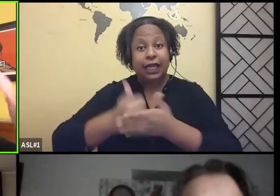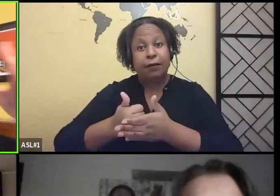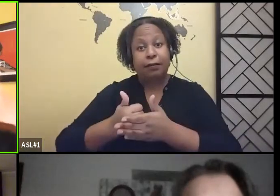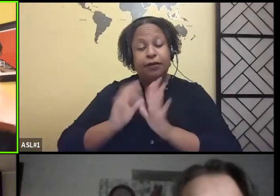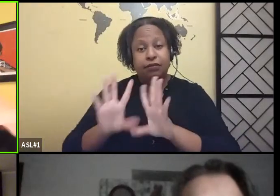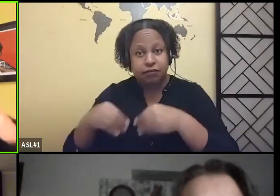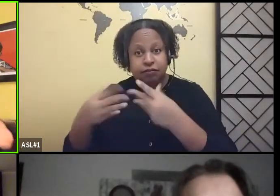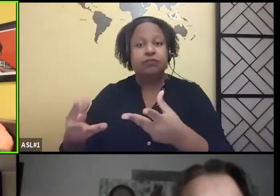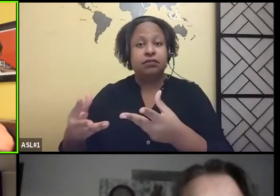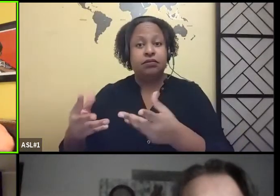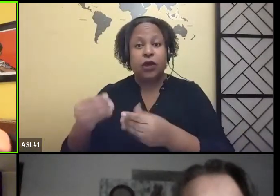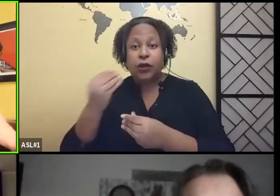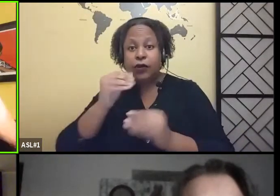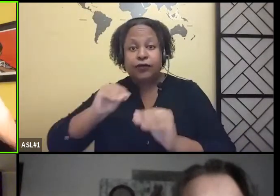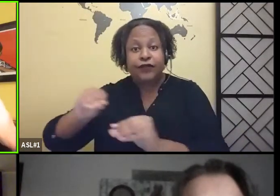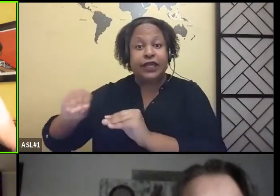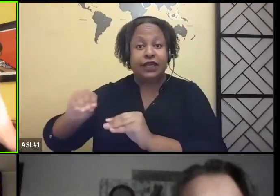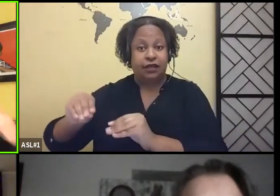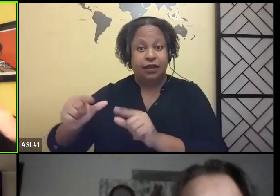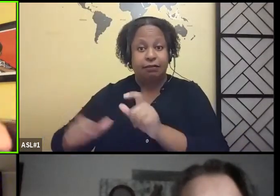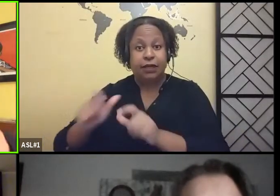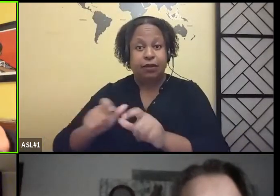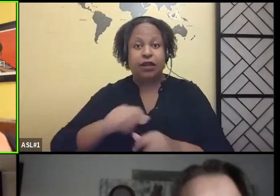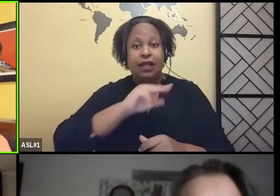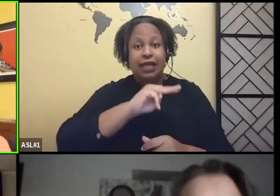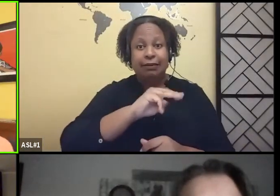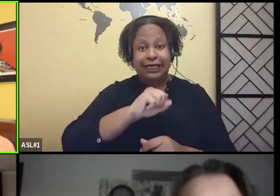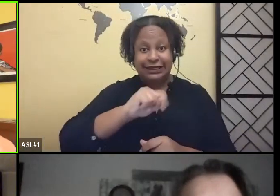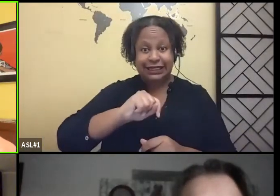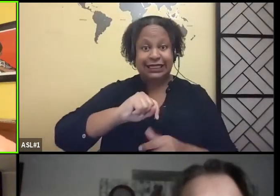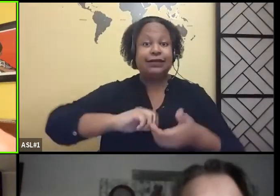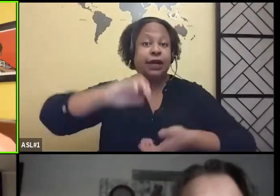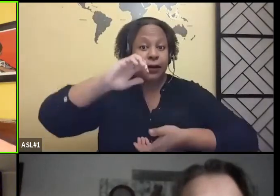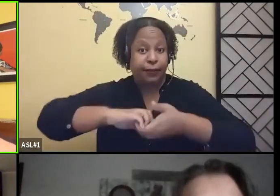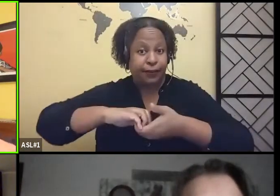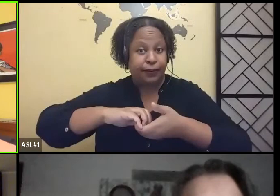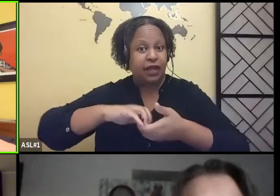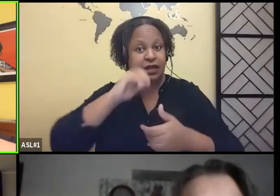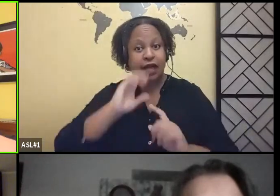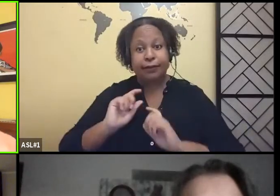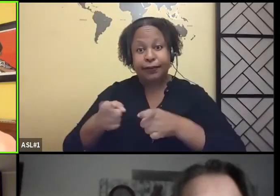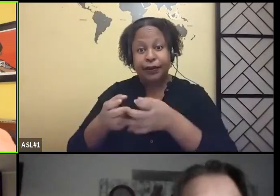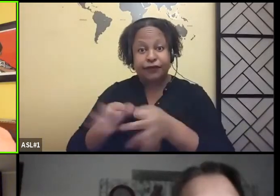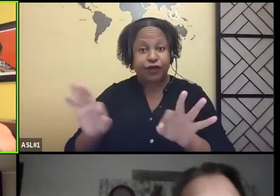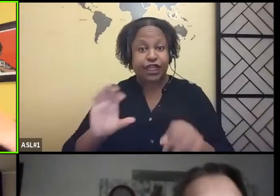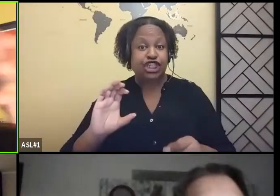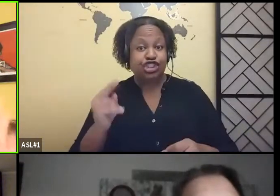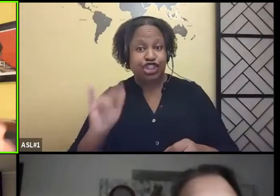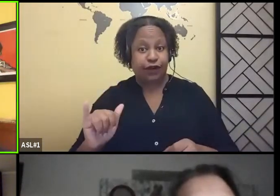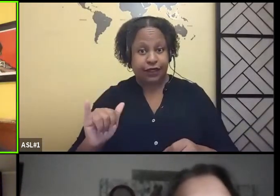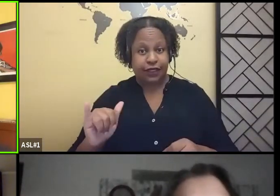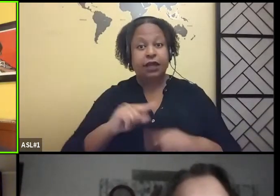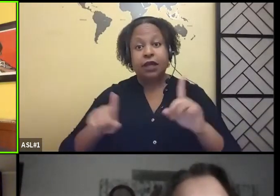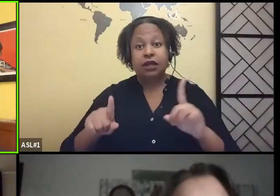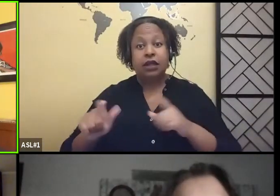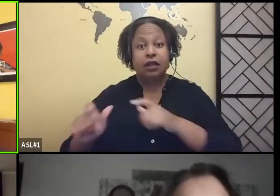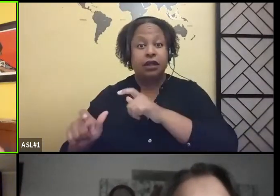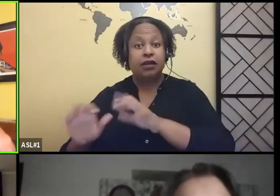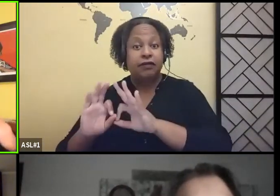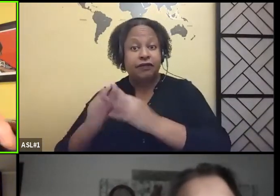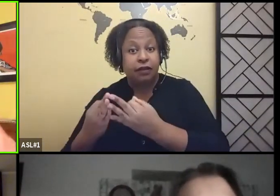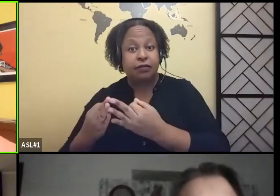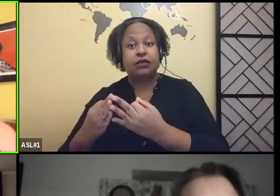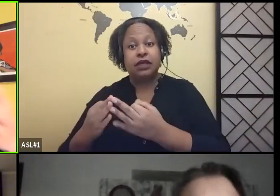in collaboration, not charity, in collaboration with relatives in South